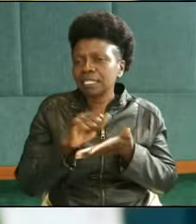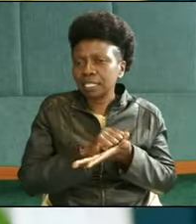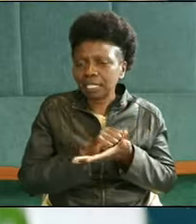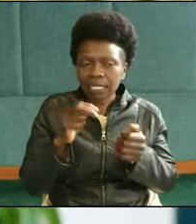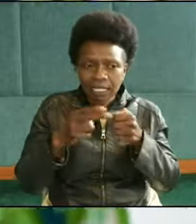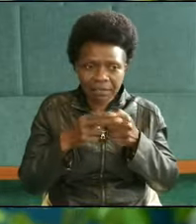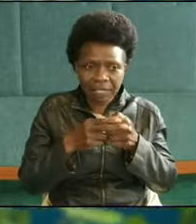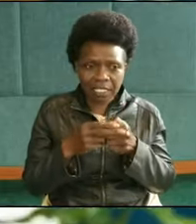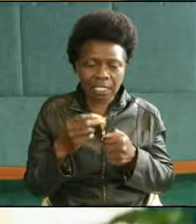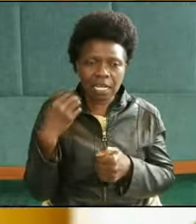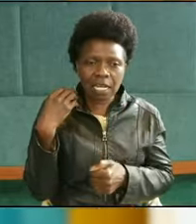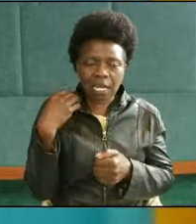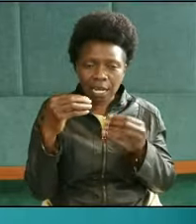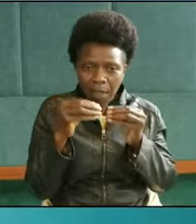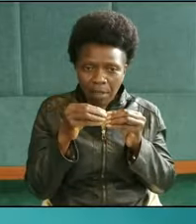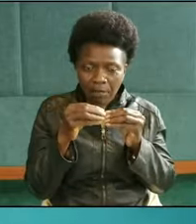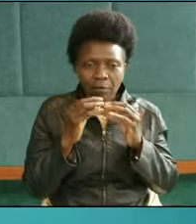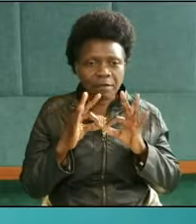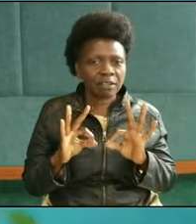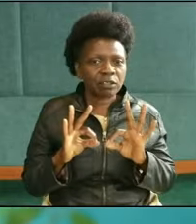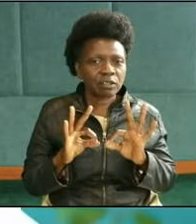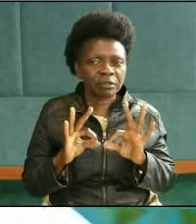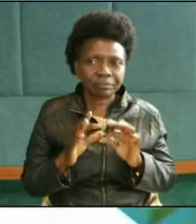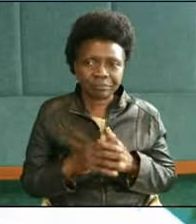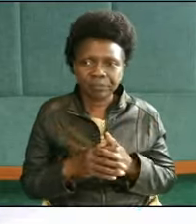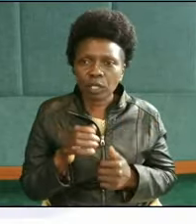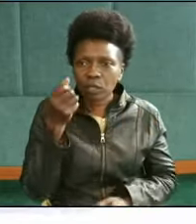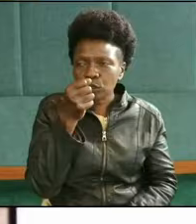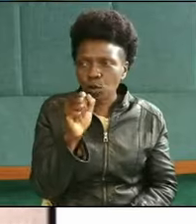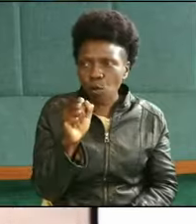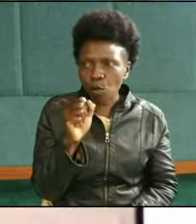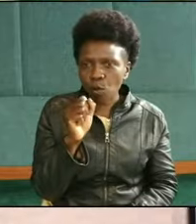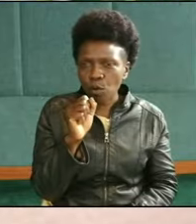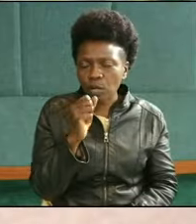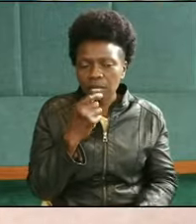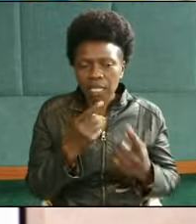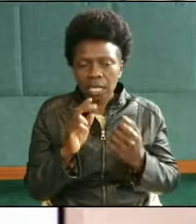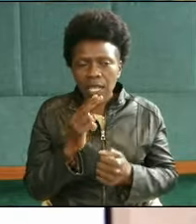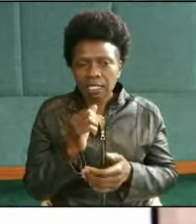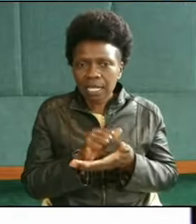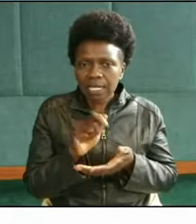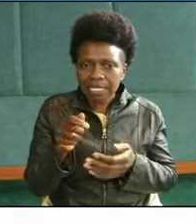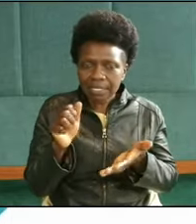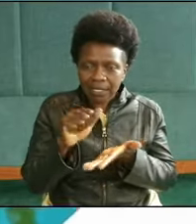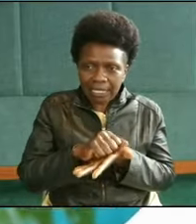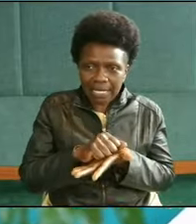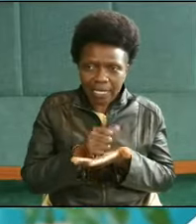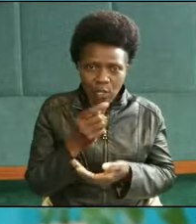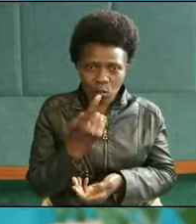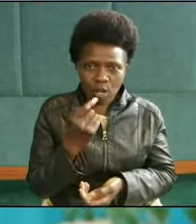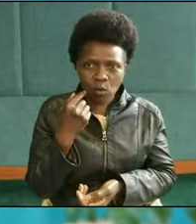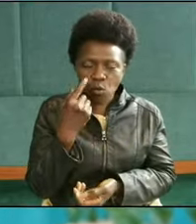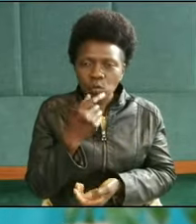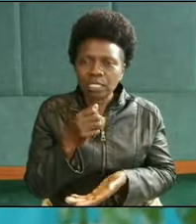Seven is the number for perfection. So it is telling us that this seal, the one